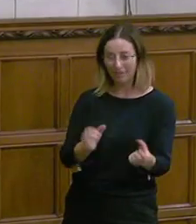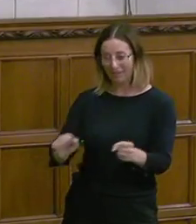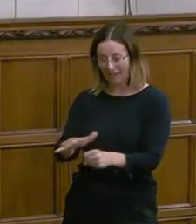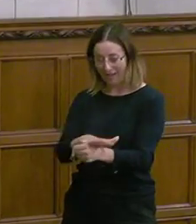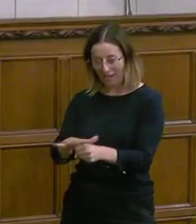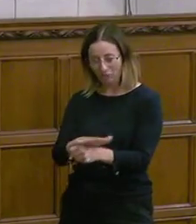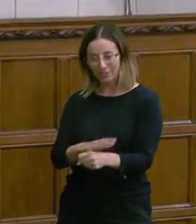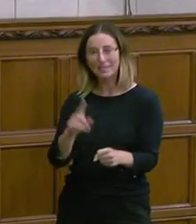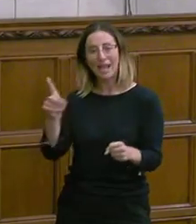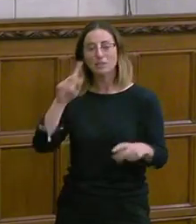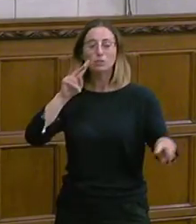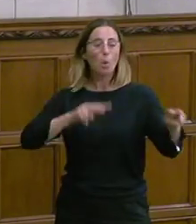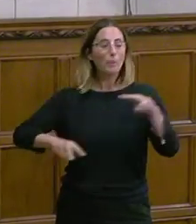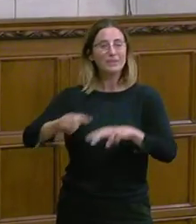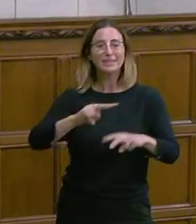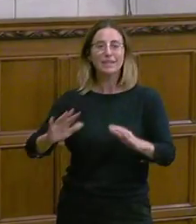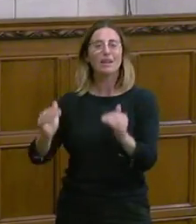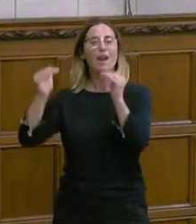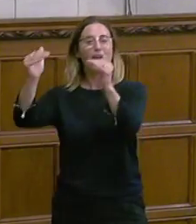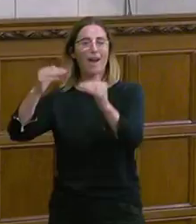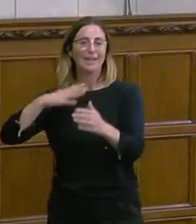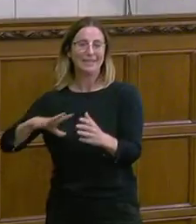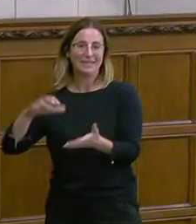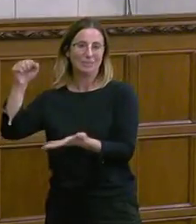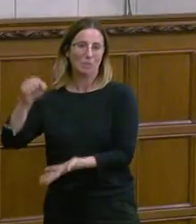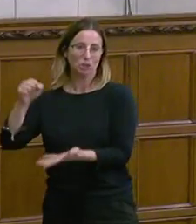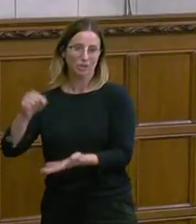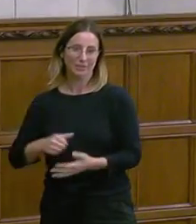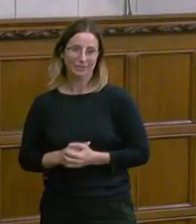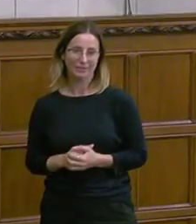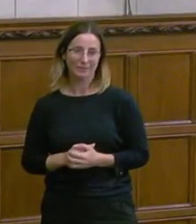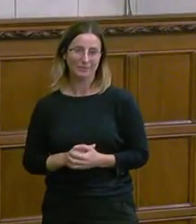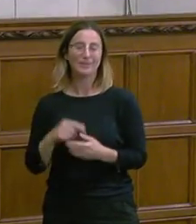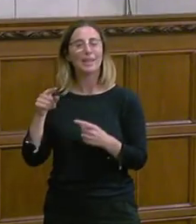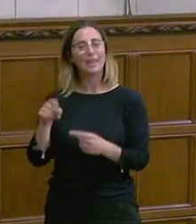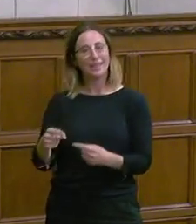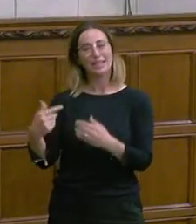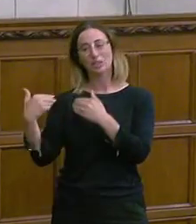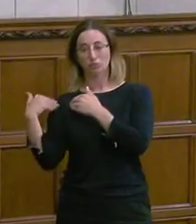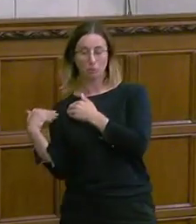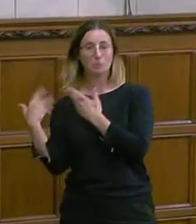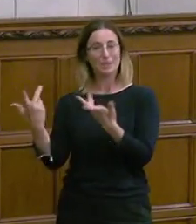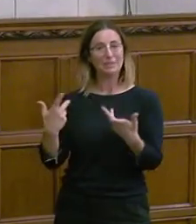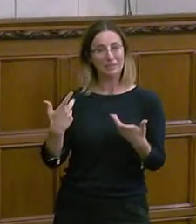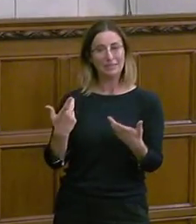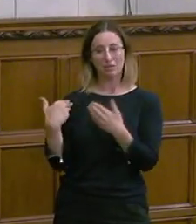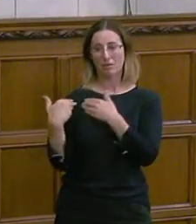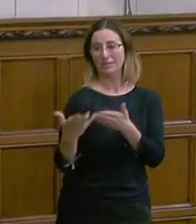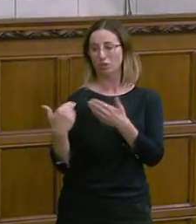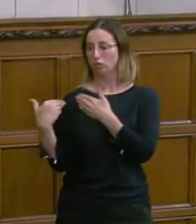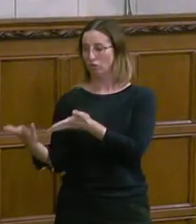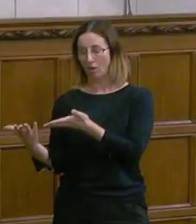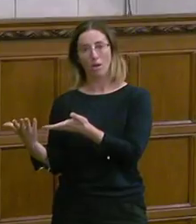area and in overseeing high needs budgets. These responsibilities are discharged most effectively when there is a strong